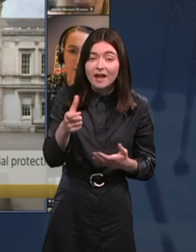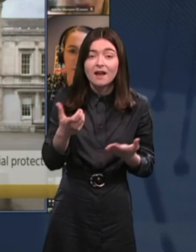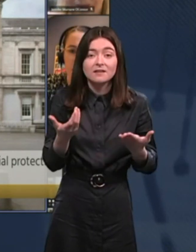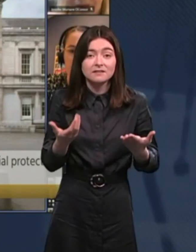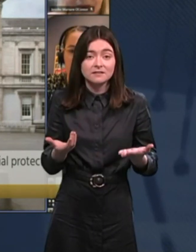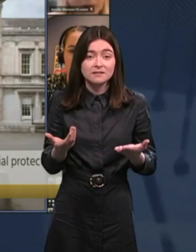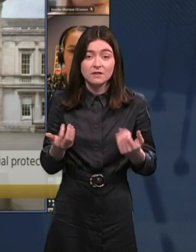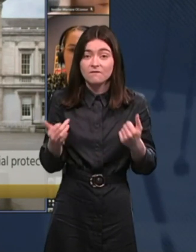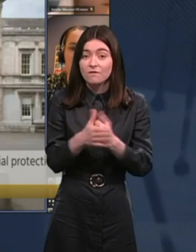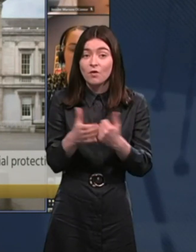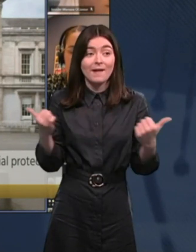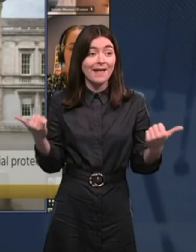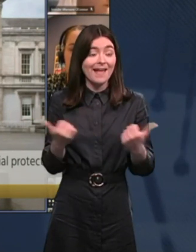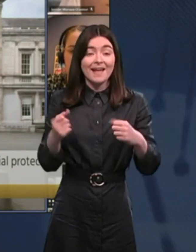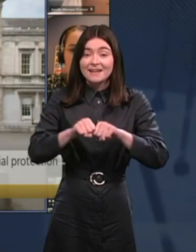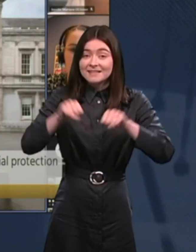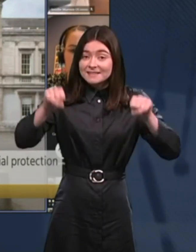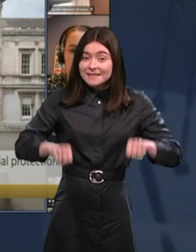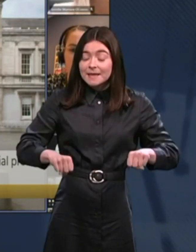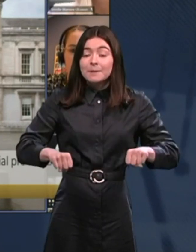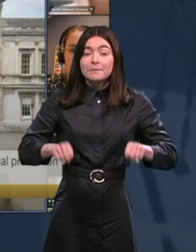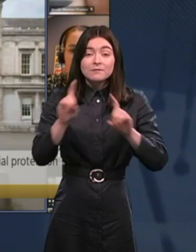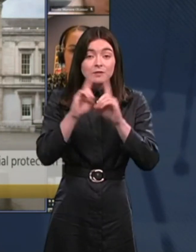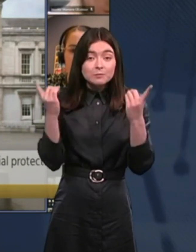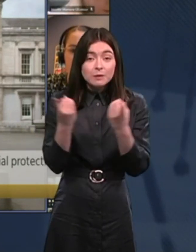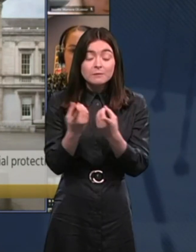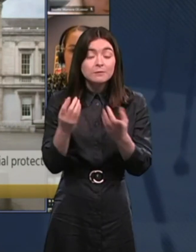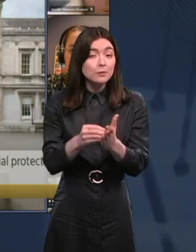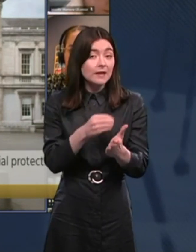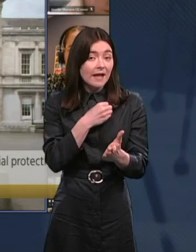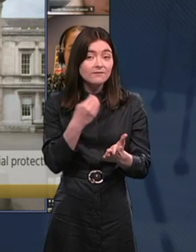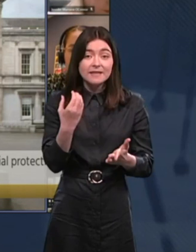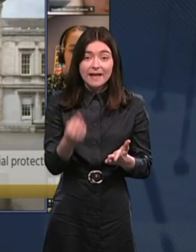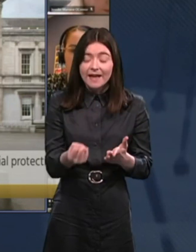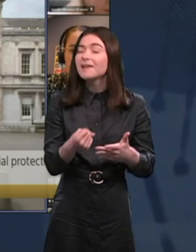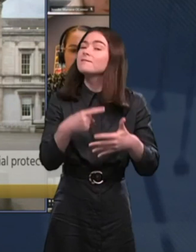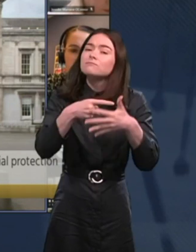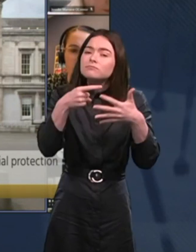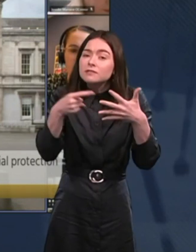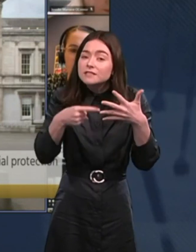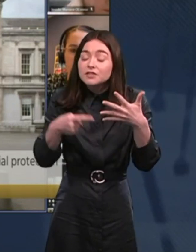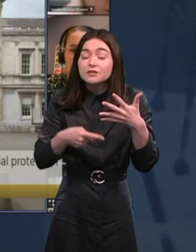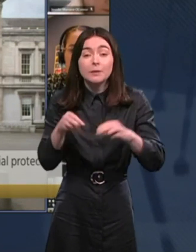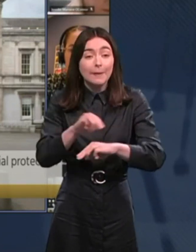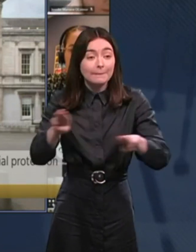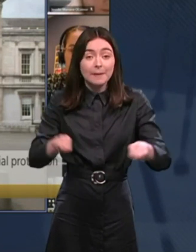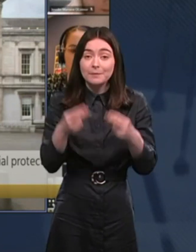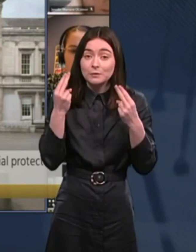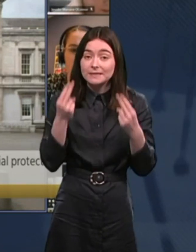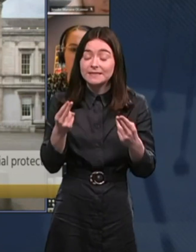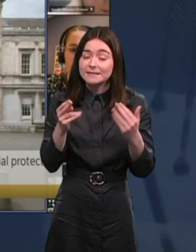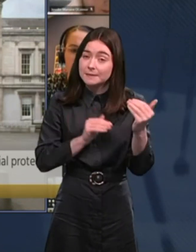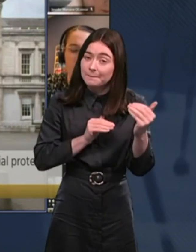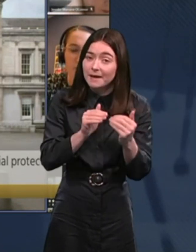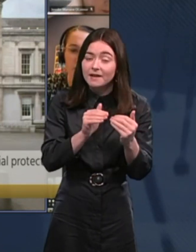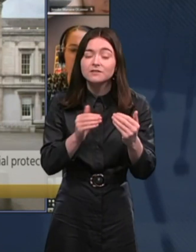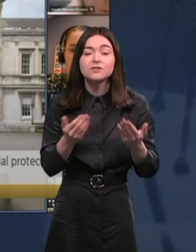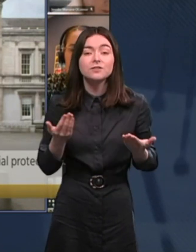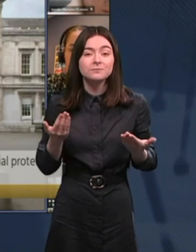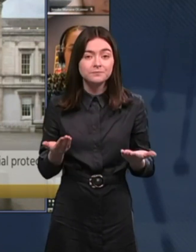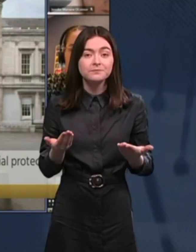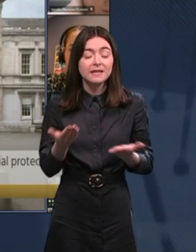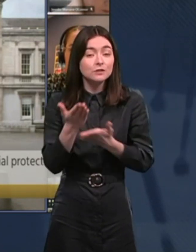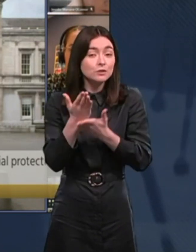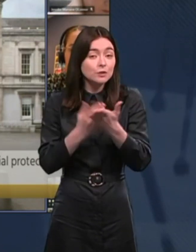on any scheme that we roll out in this department. We have to have criteria within which people have to comply with, and